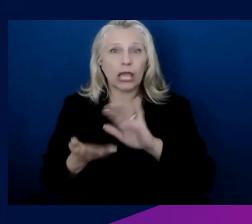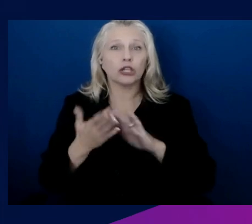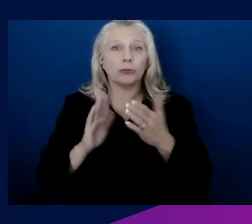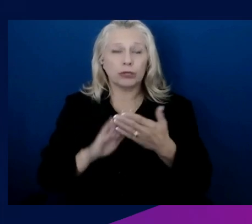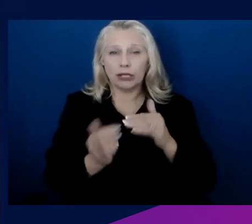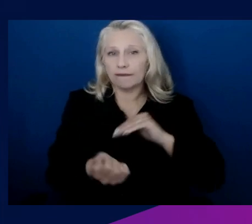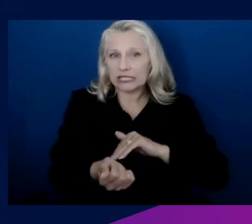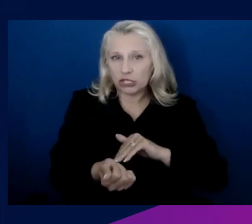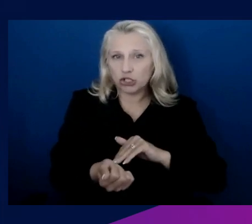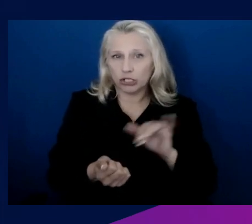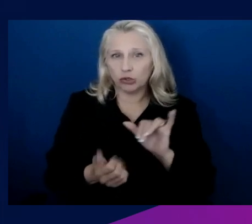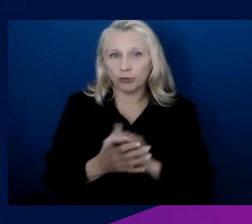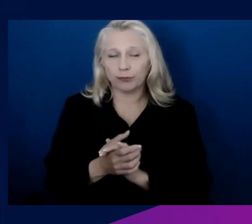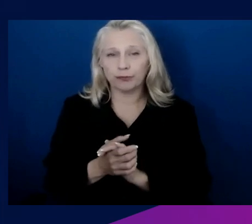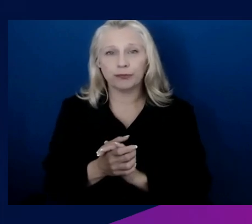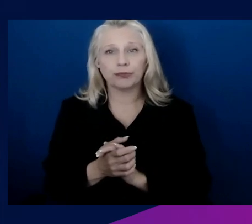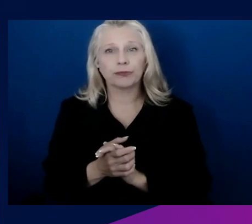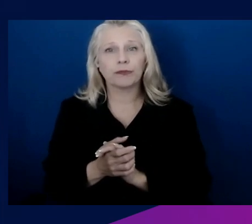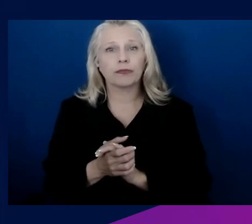physician. We have